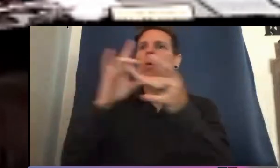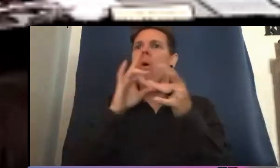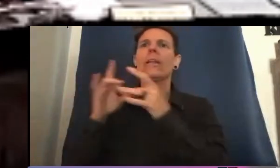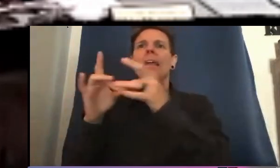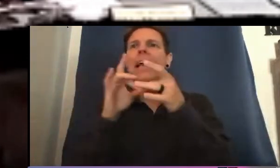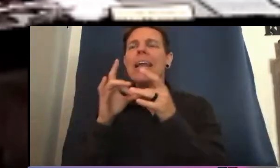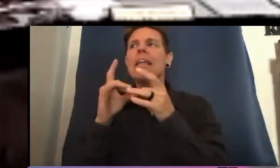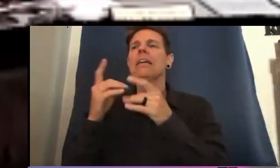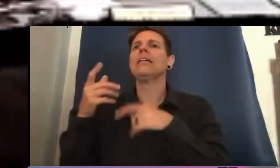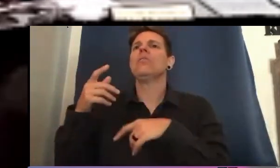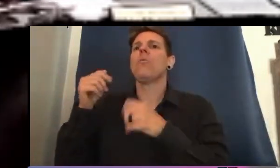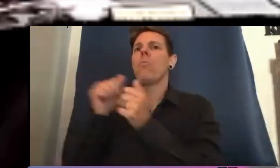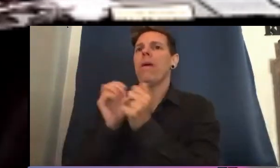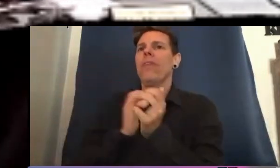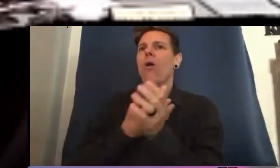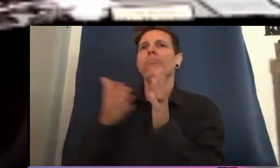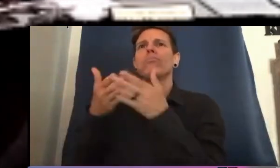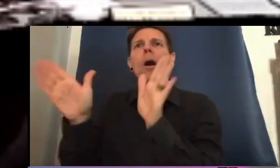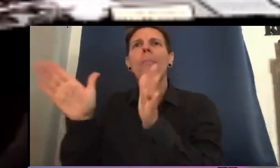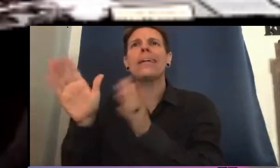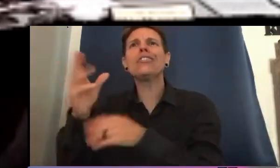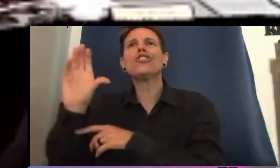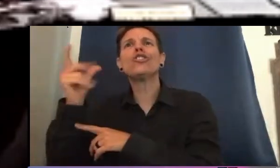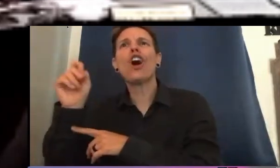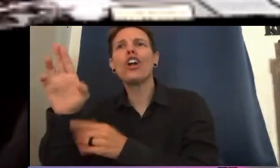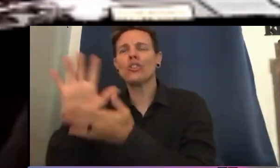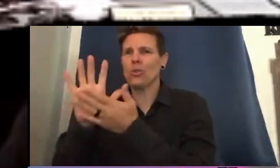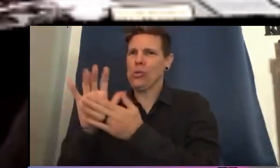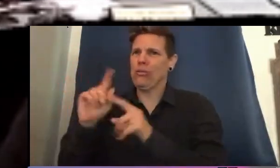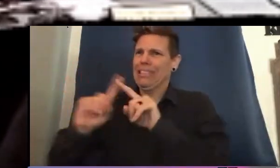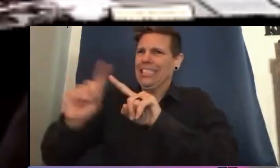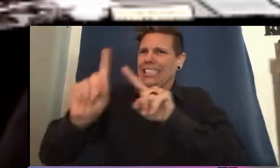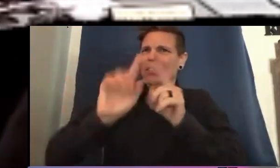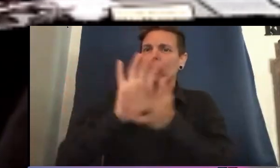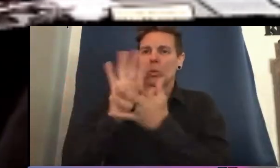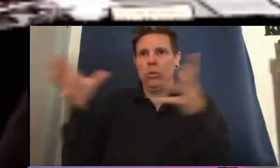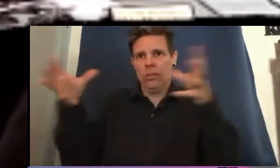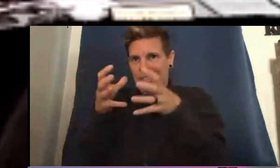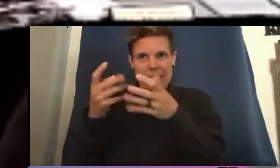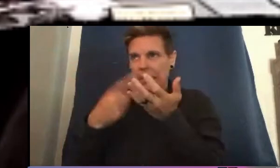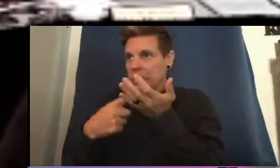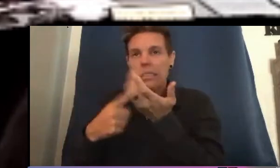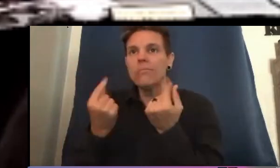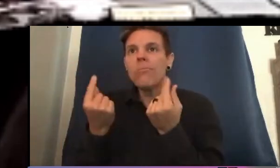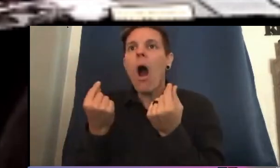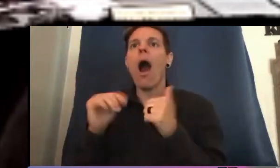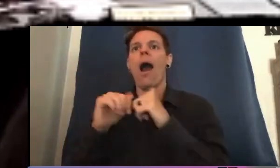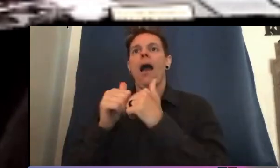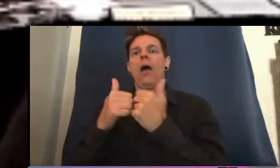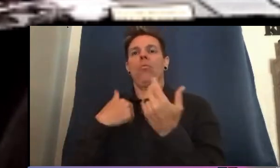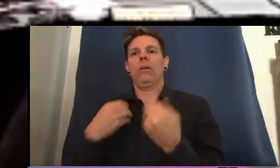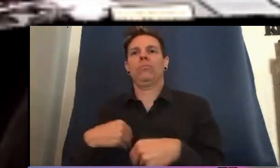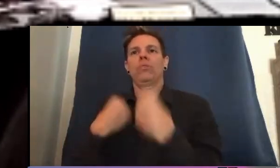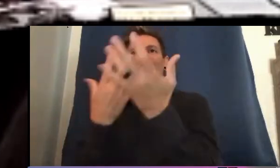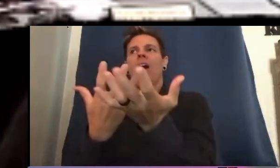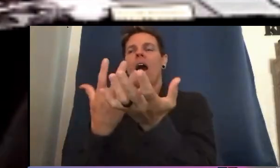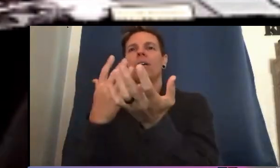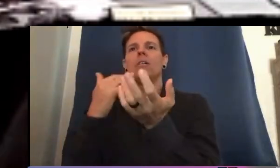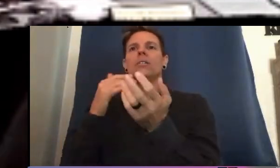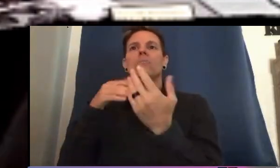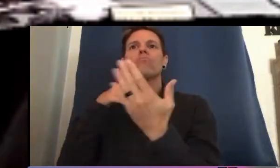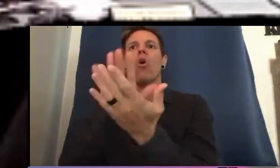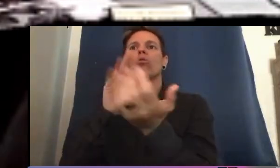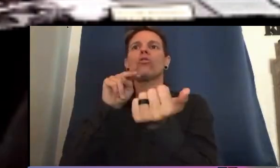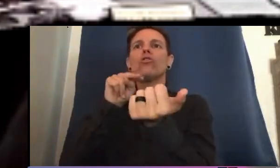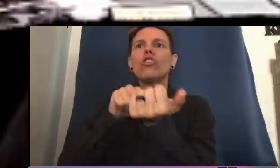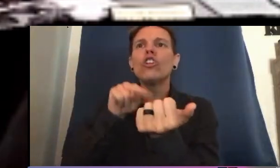as well. And then also providing technical assistance to our school nurses via office hours and direct